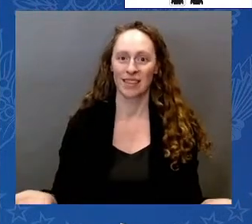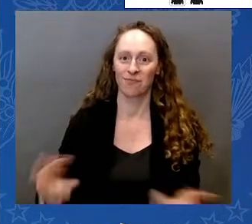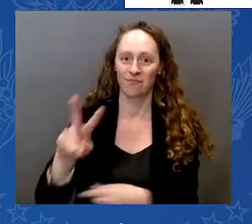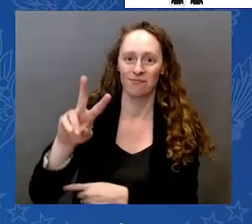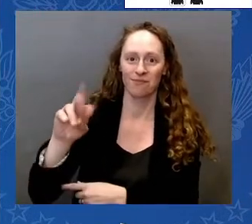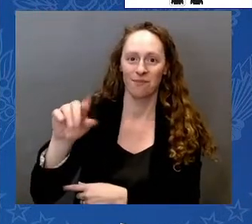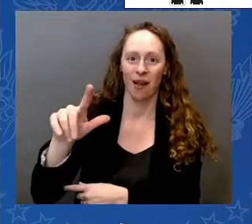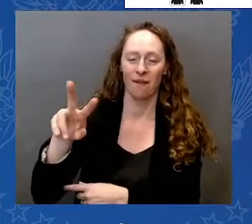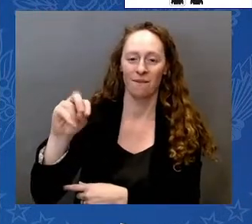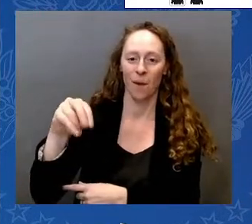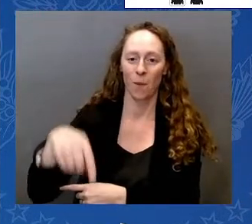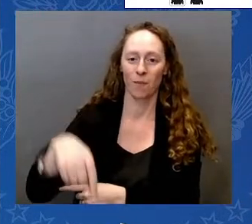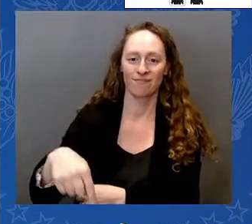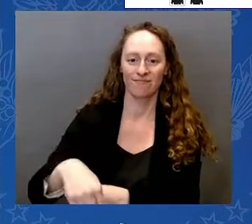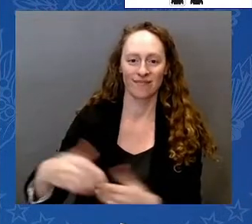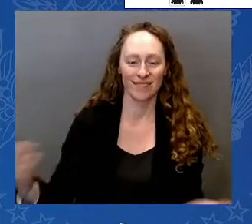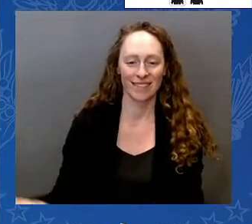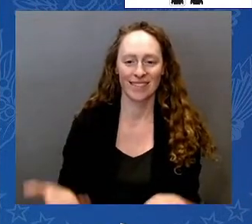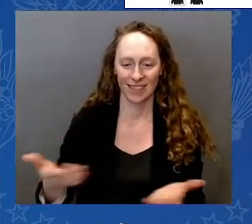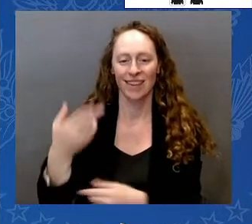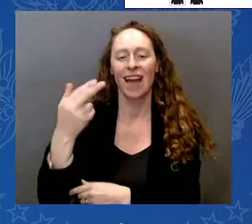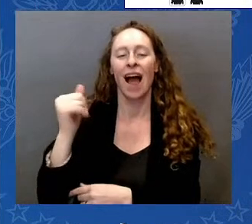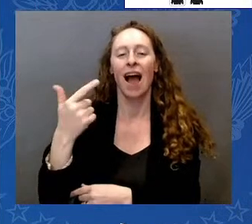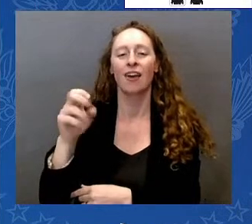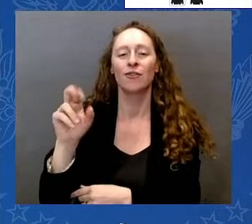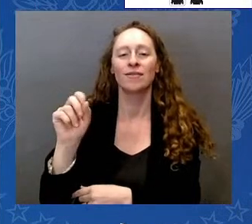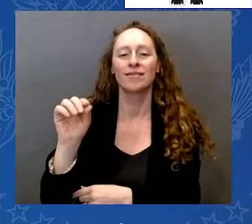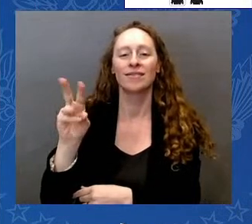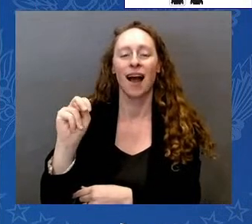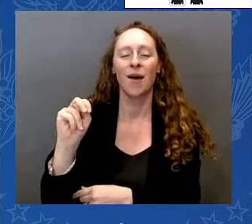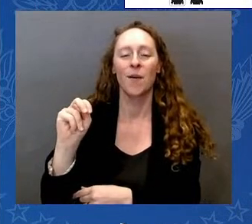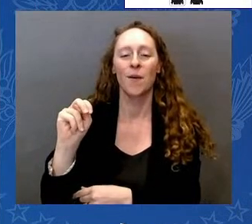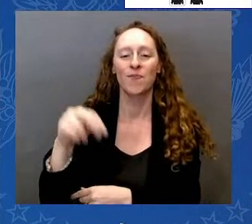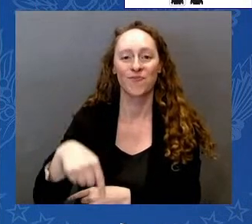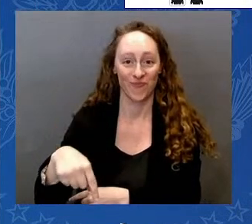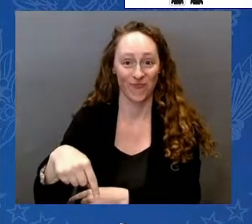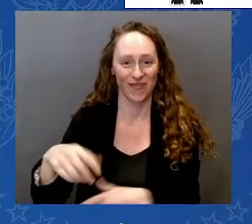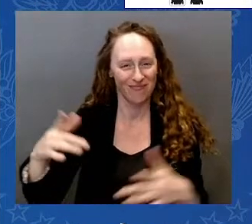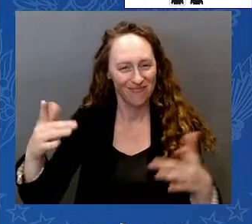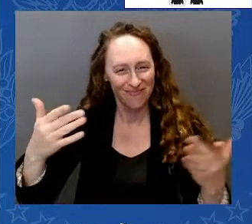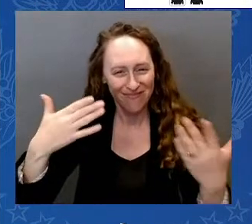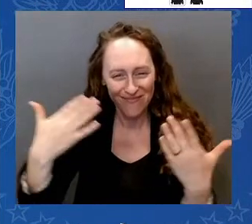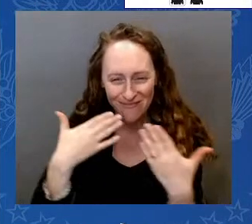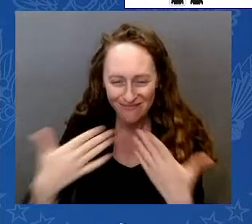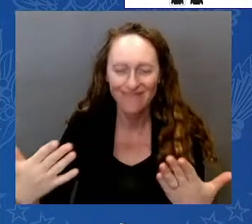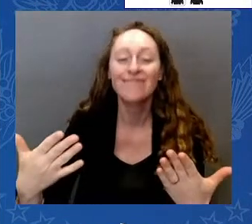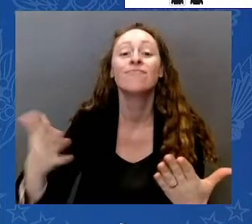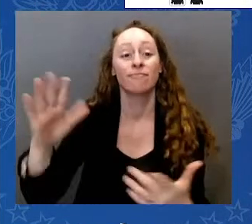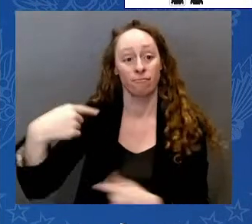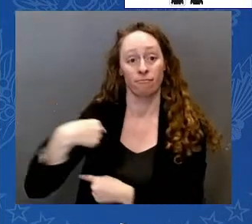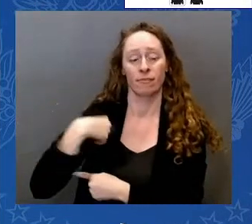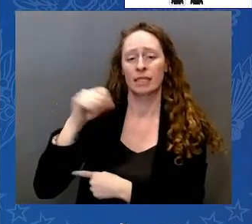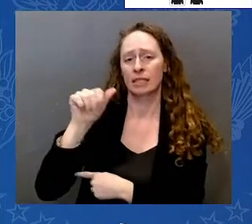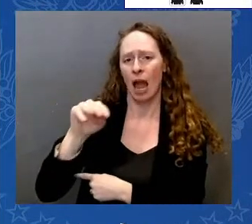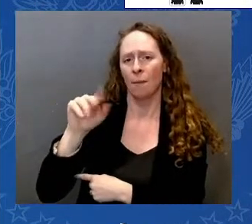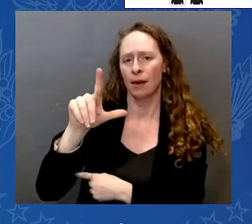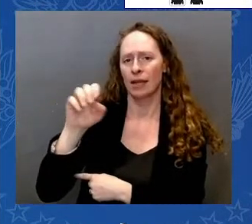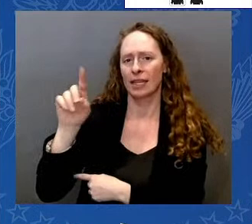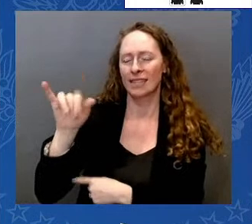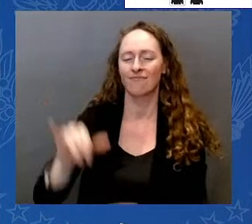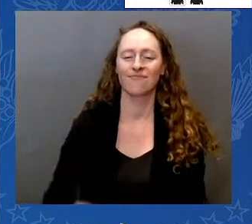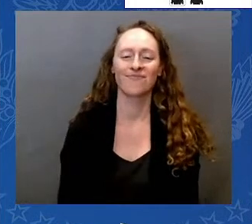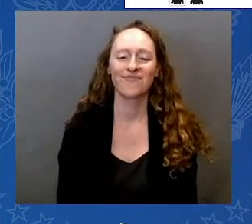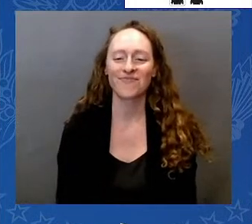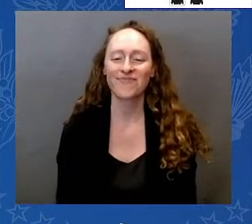Leedy, and I'm a material handler at Hagerstown, but I've previously worked in several roles inside the plant, including